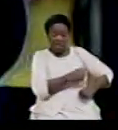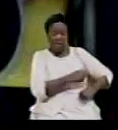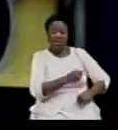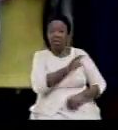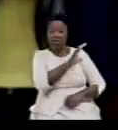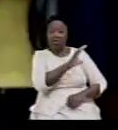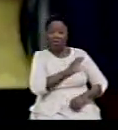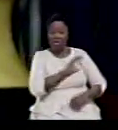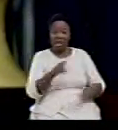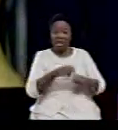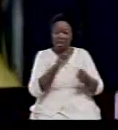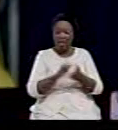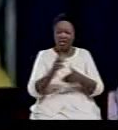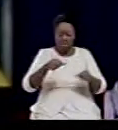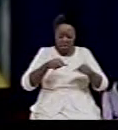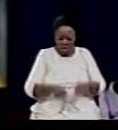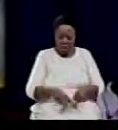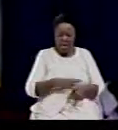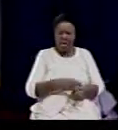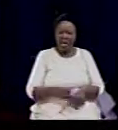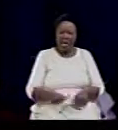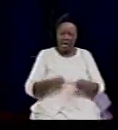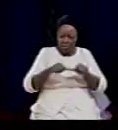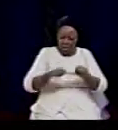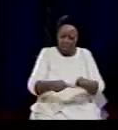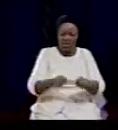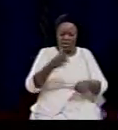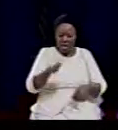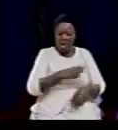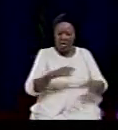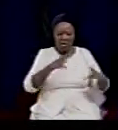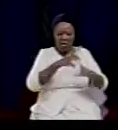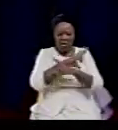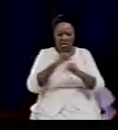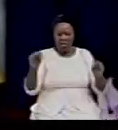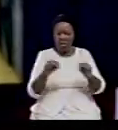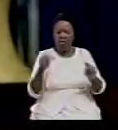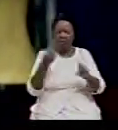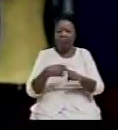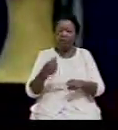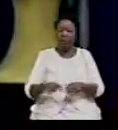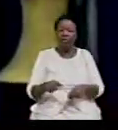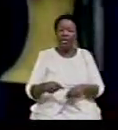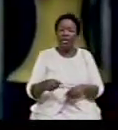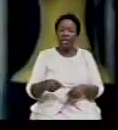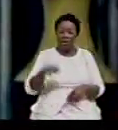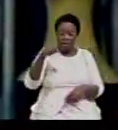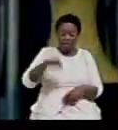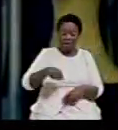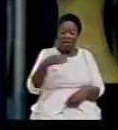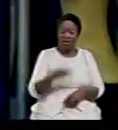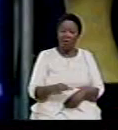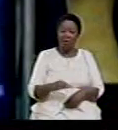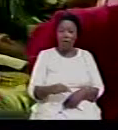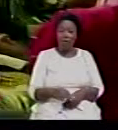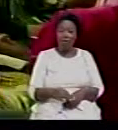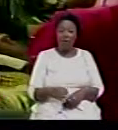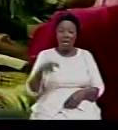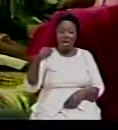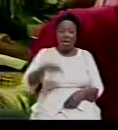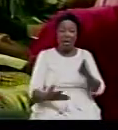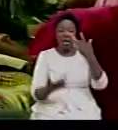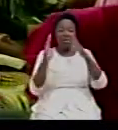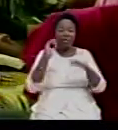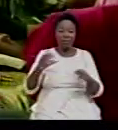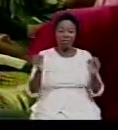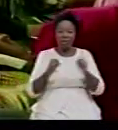and abide there, and nothing from the pit of hell will shake you in Jesus'